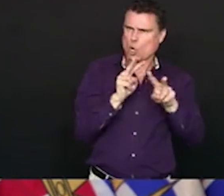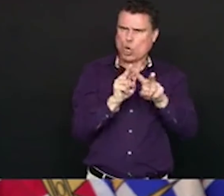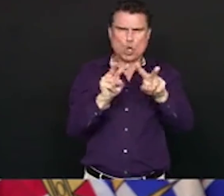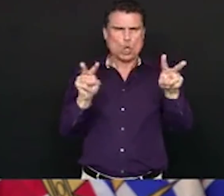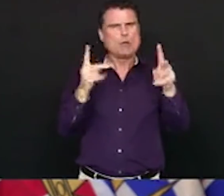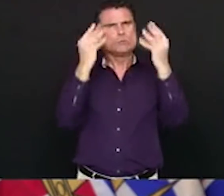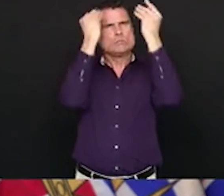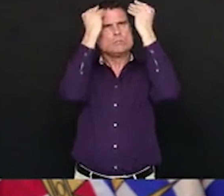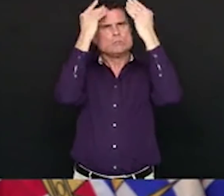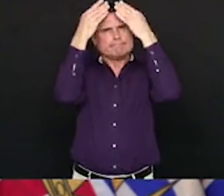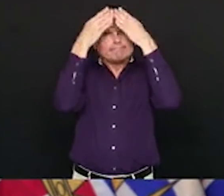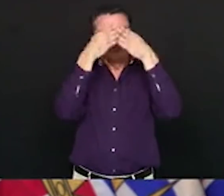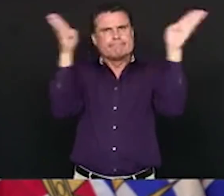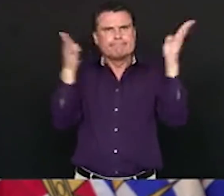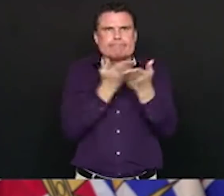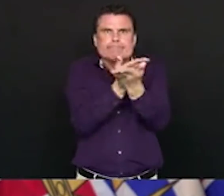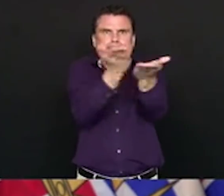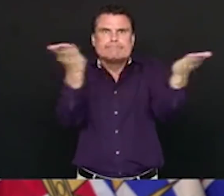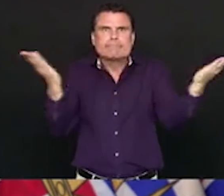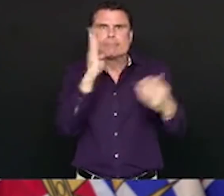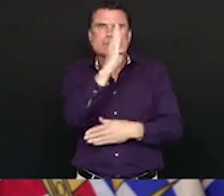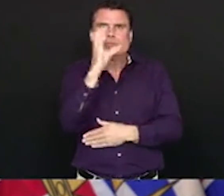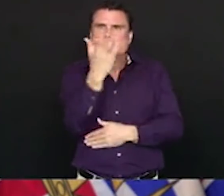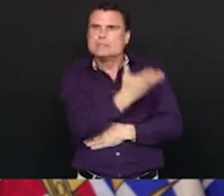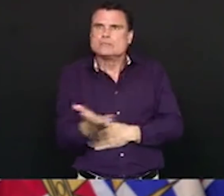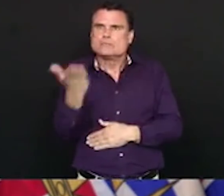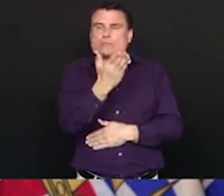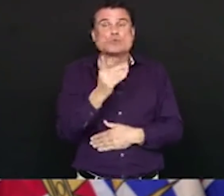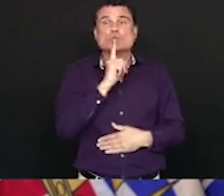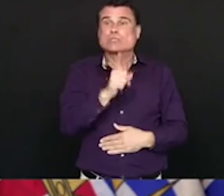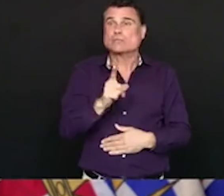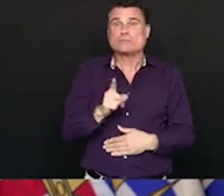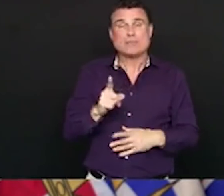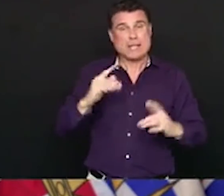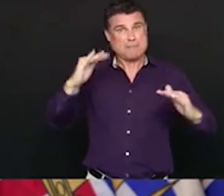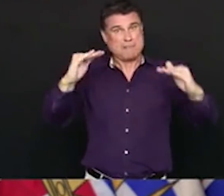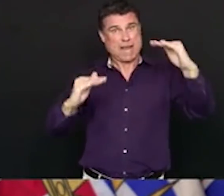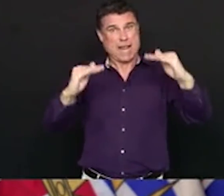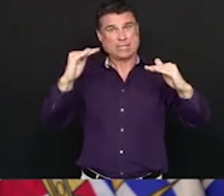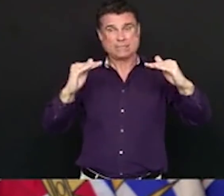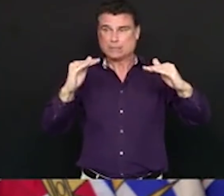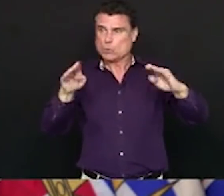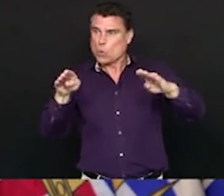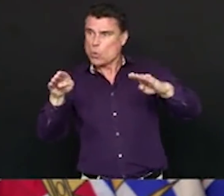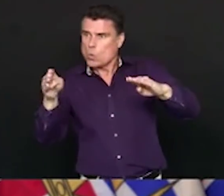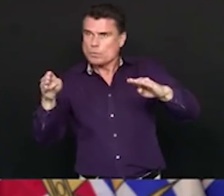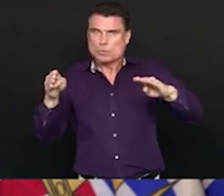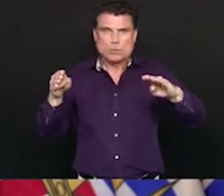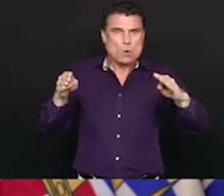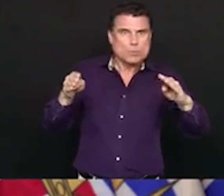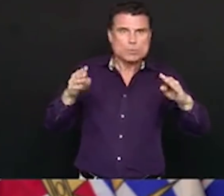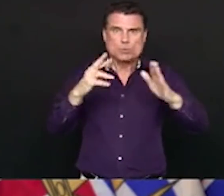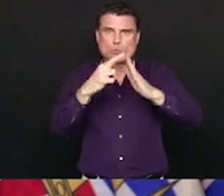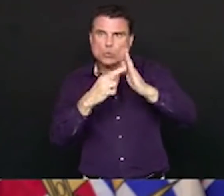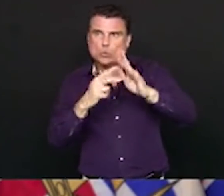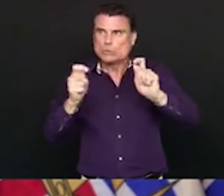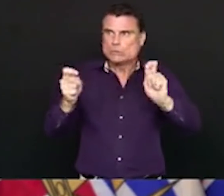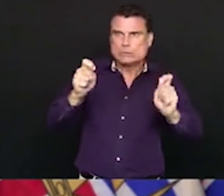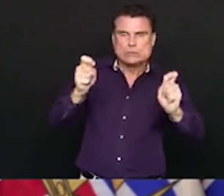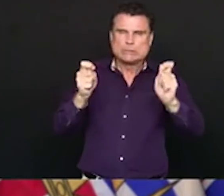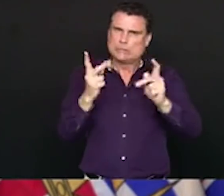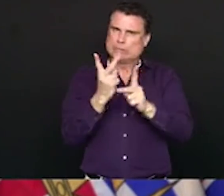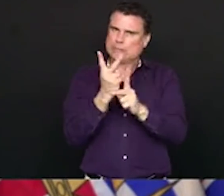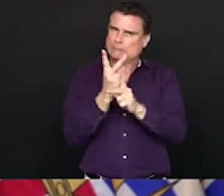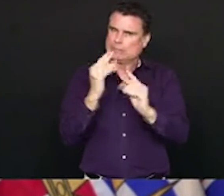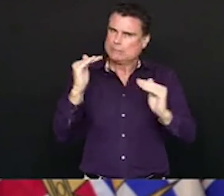and it's going to be a learning experience. We're learning from watching what others are doing who are farther ahead of us in their trajectory, and